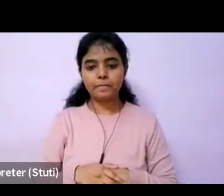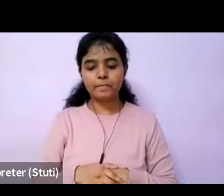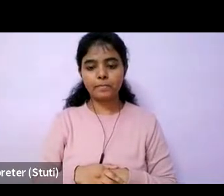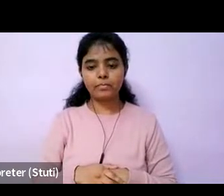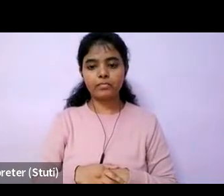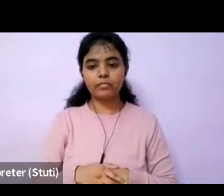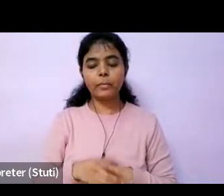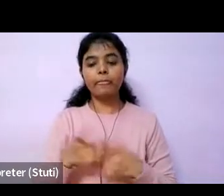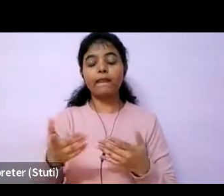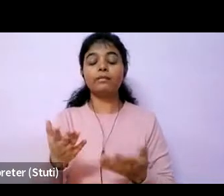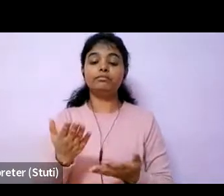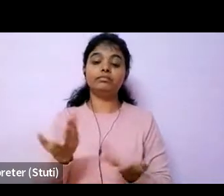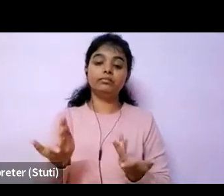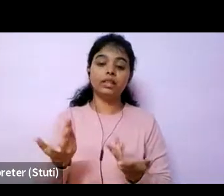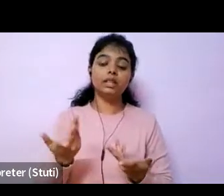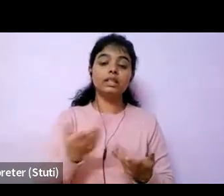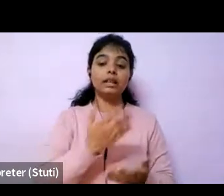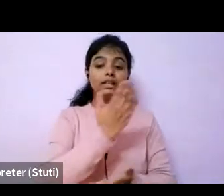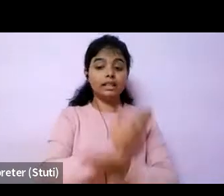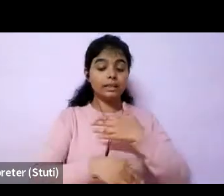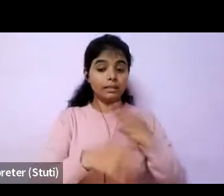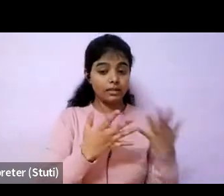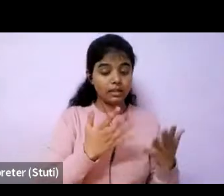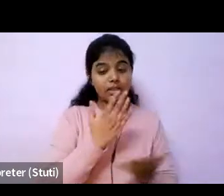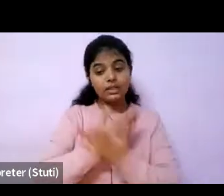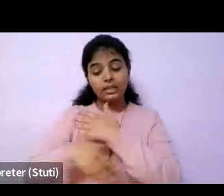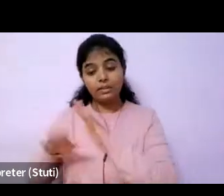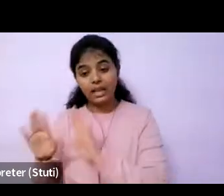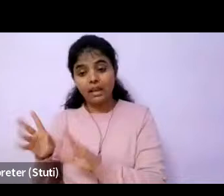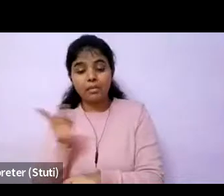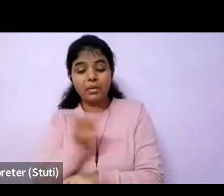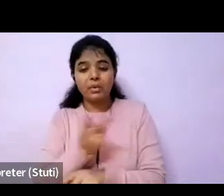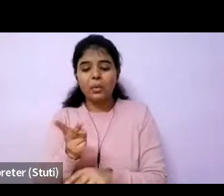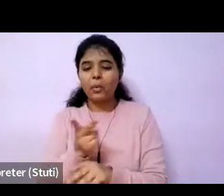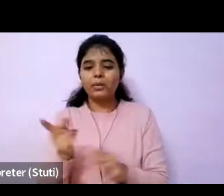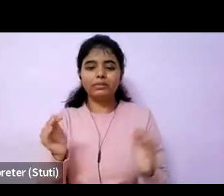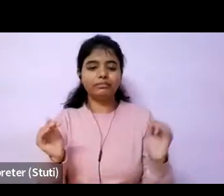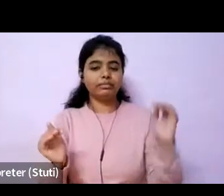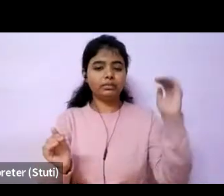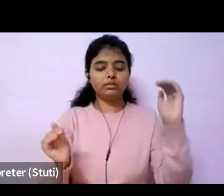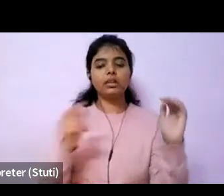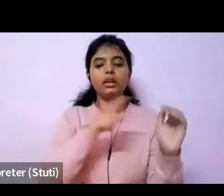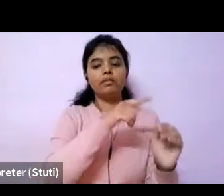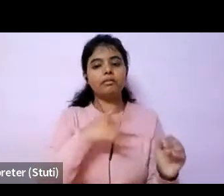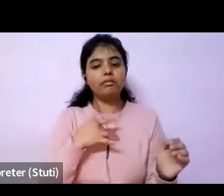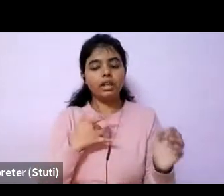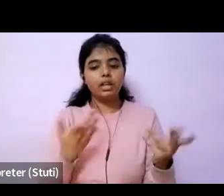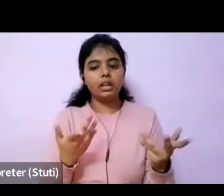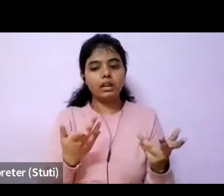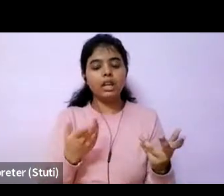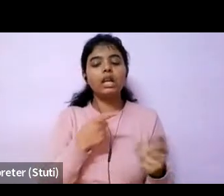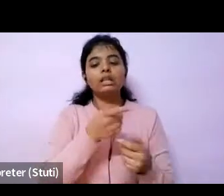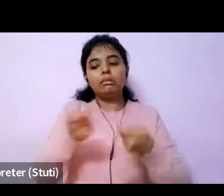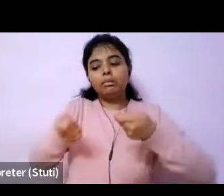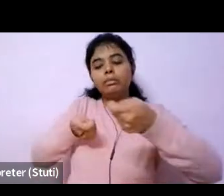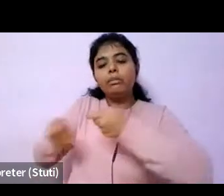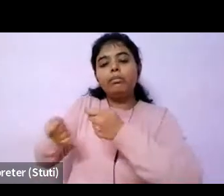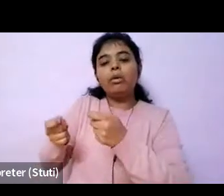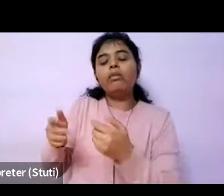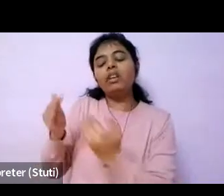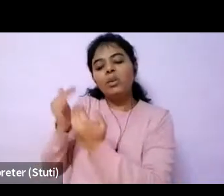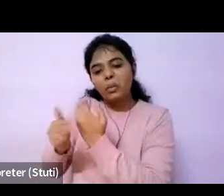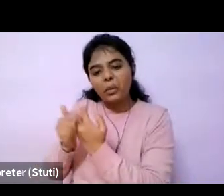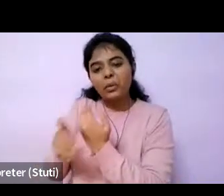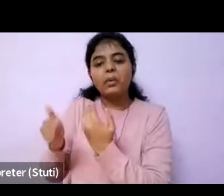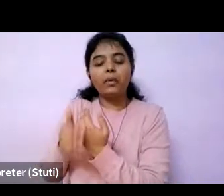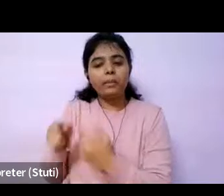from the abled people, from the abled community. It was a fallacy of reading, and considering that they were trying to elicit pity, because